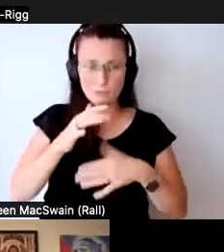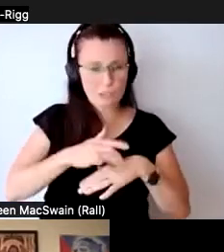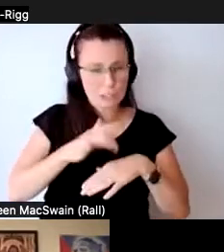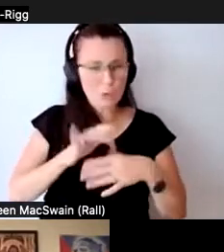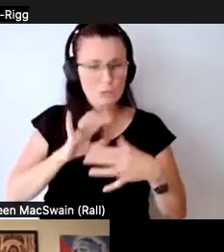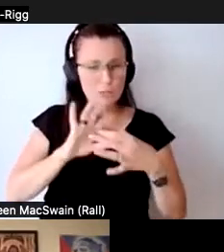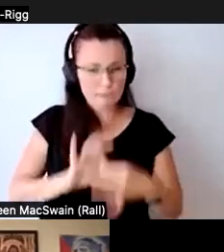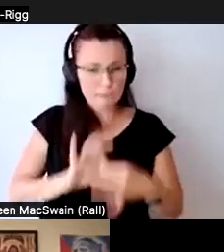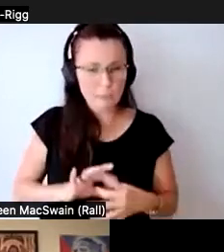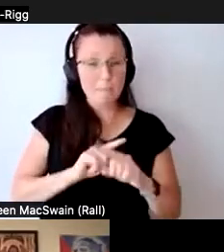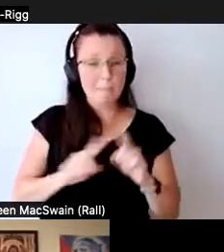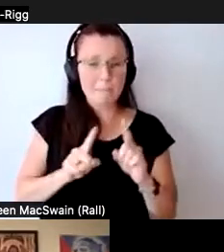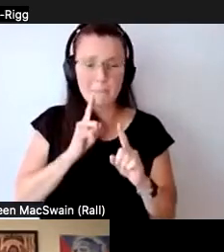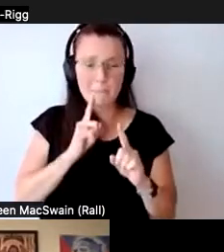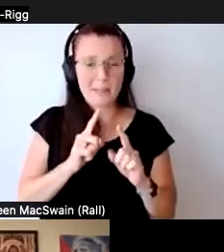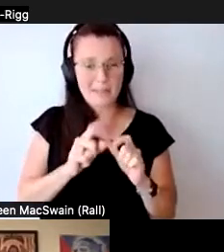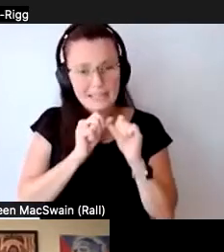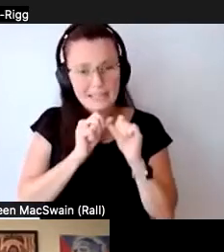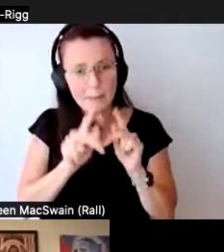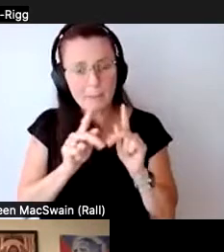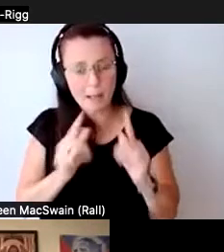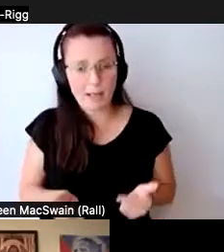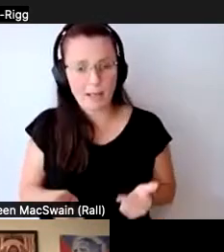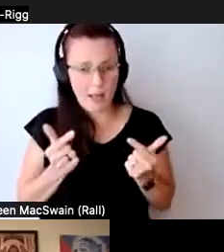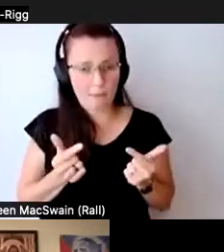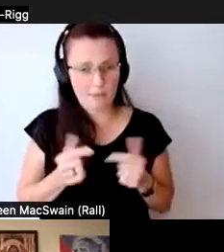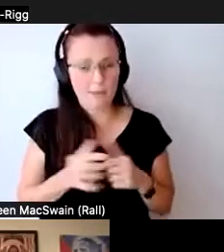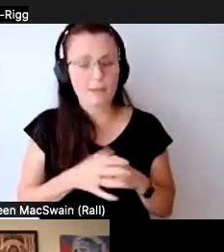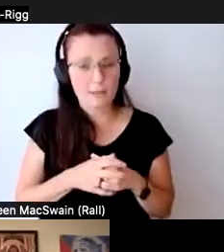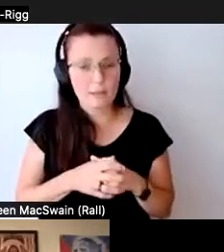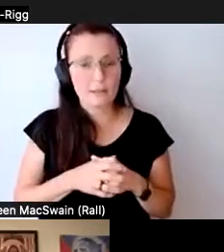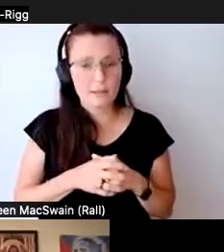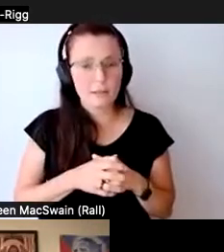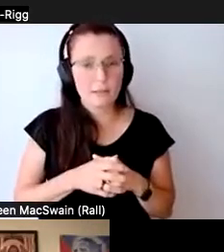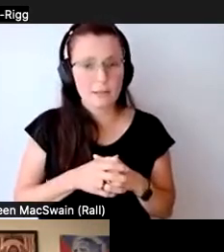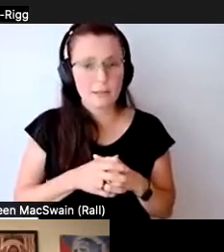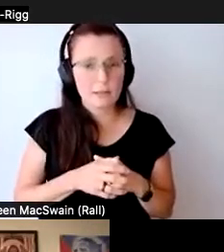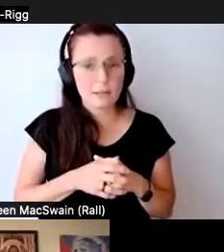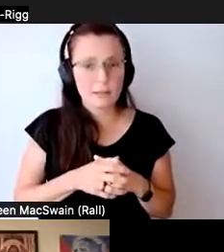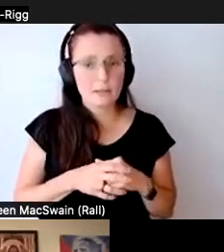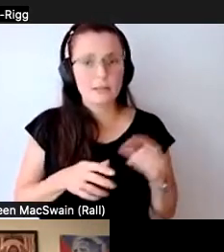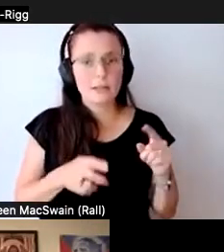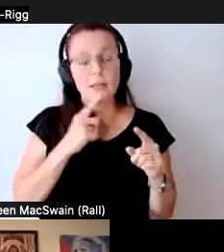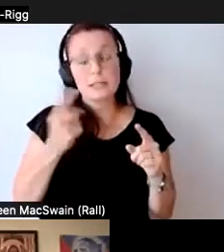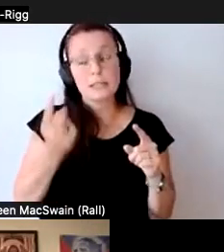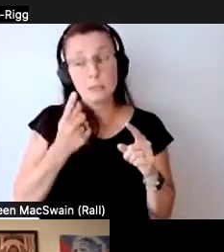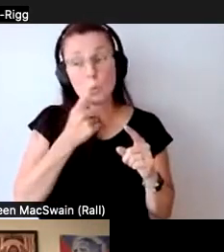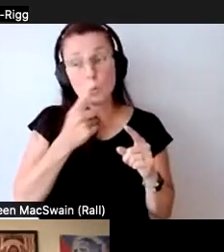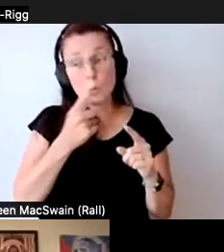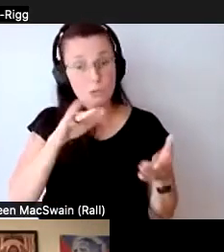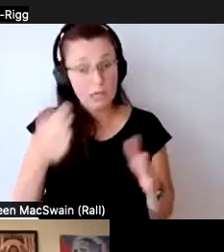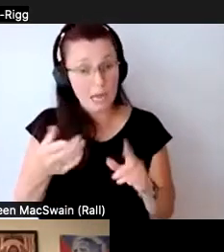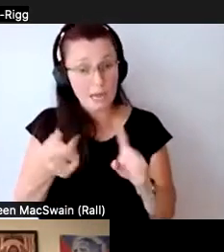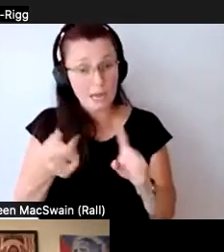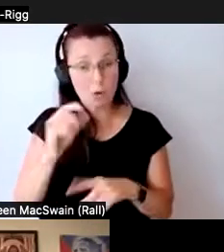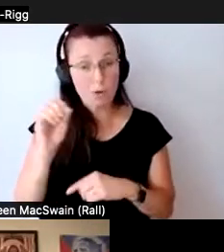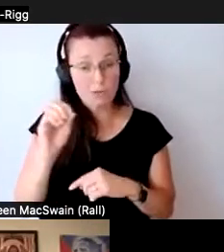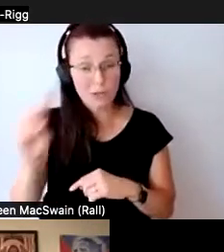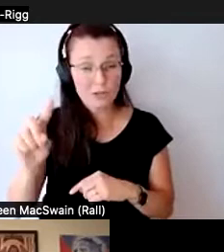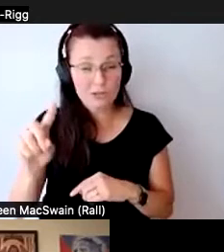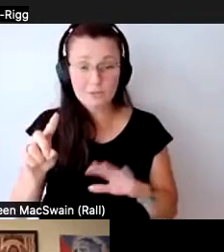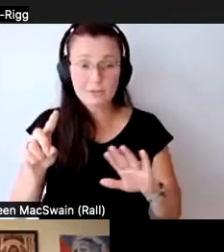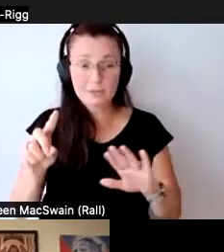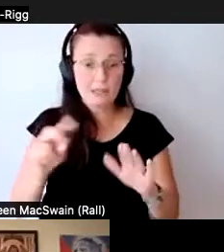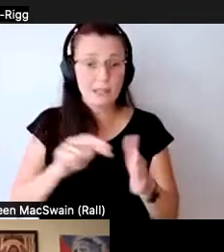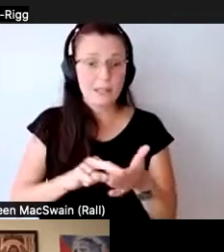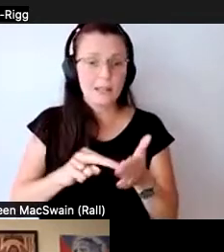is anyone who's ever used the drugs and died of an overdose didn't have to. They just didn't have to. So we took a moment before